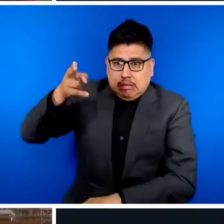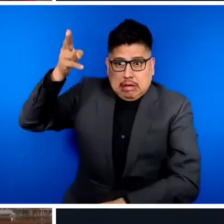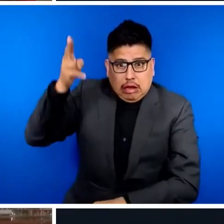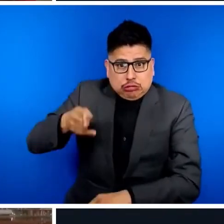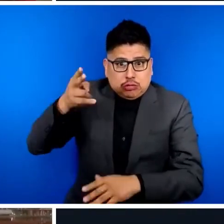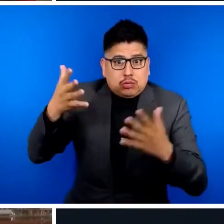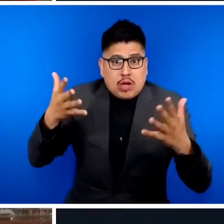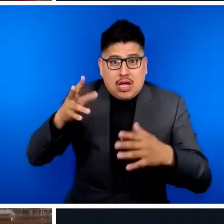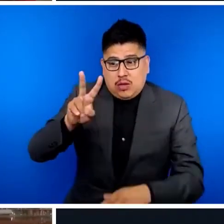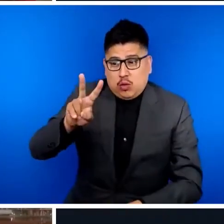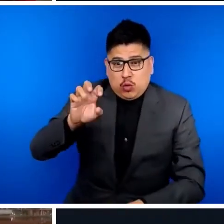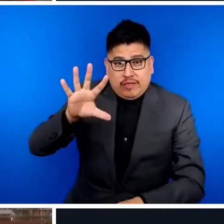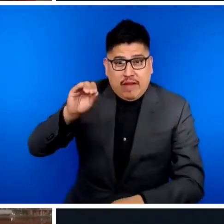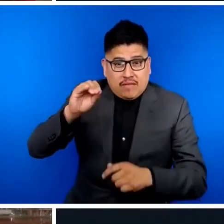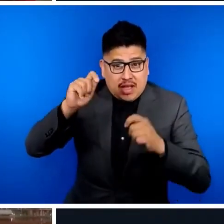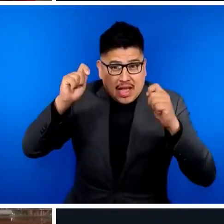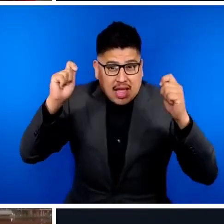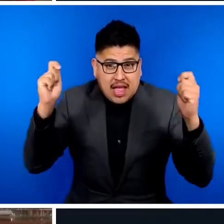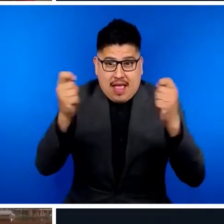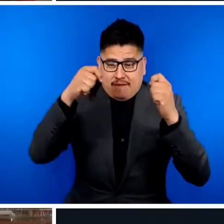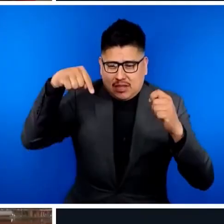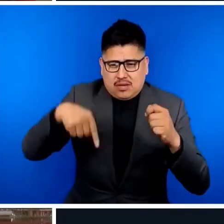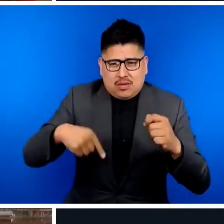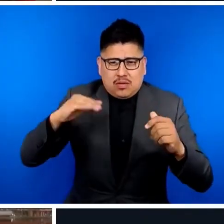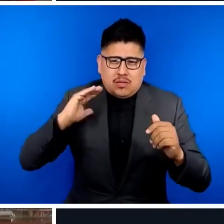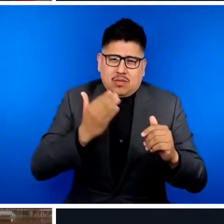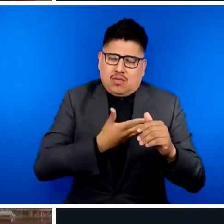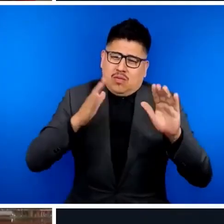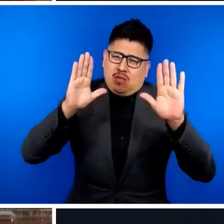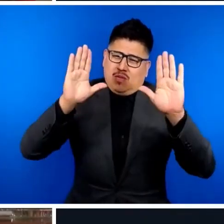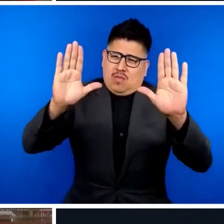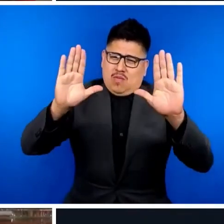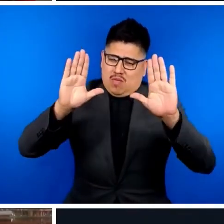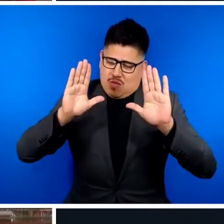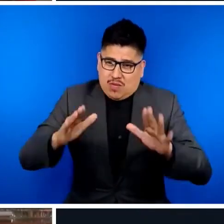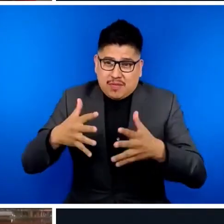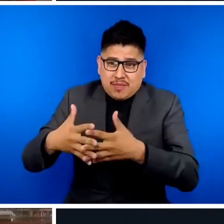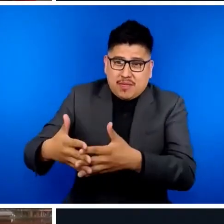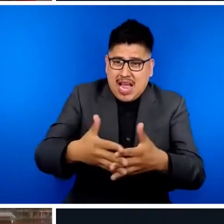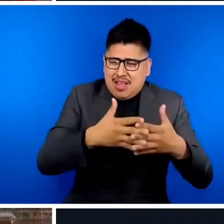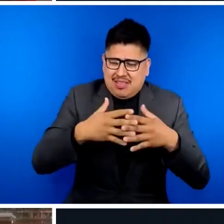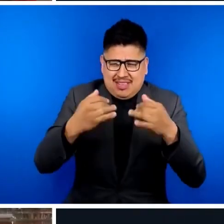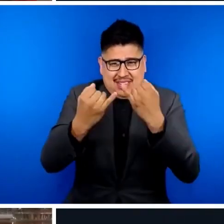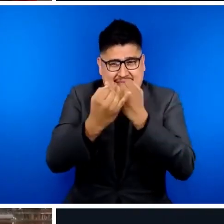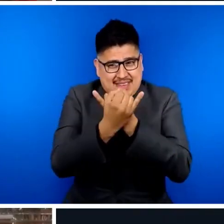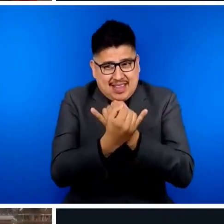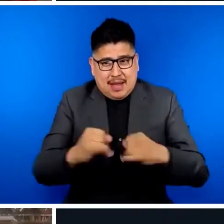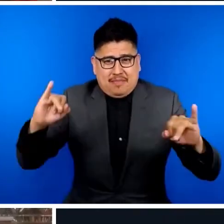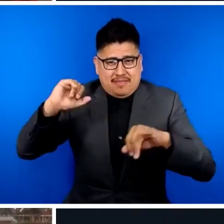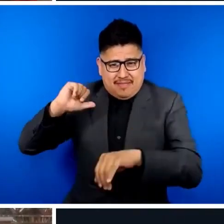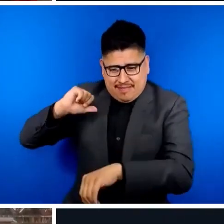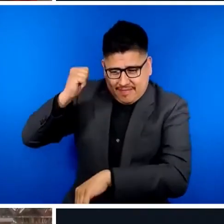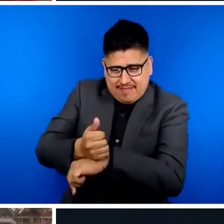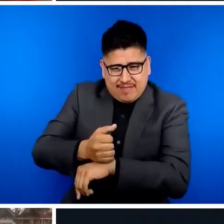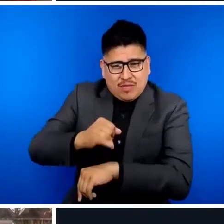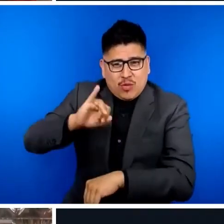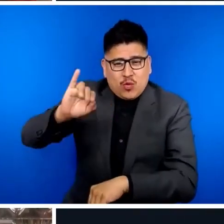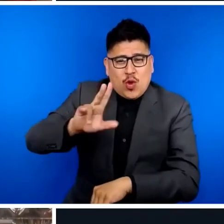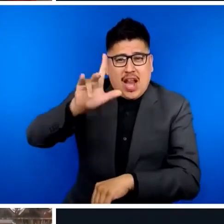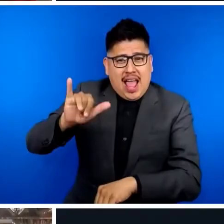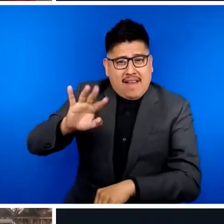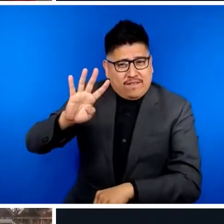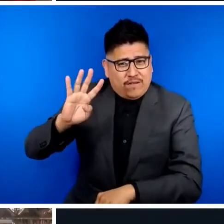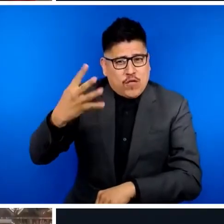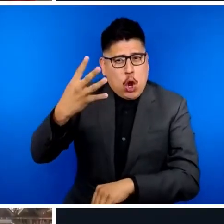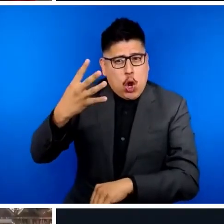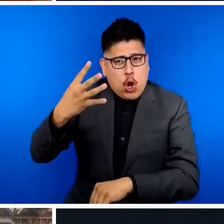anniversary of our glorious American independence. This July 4th, we will mark 2.5 centuries